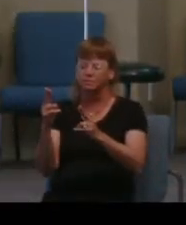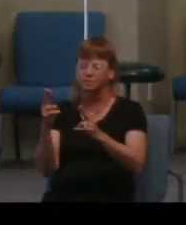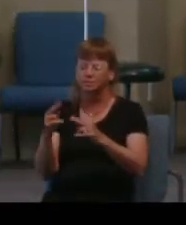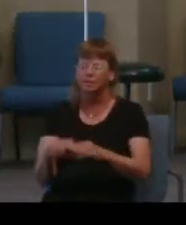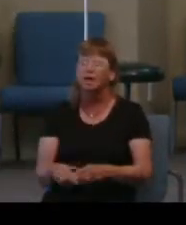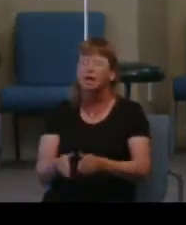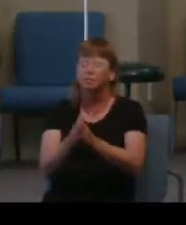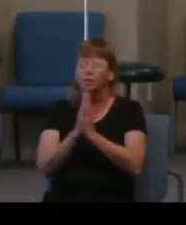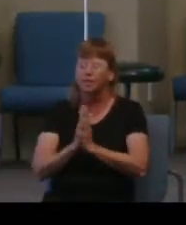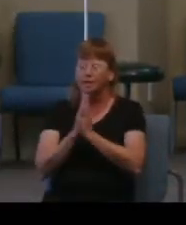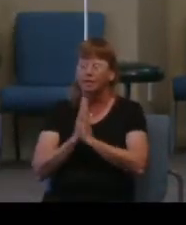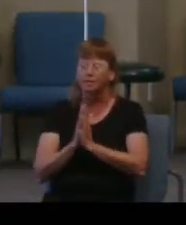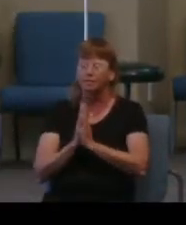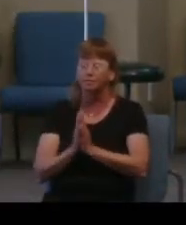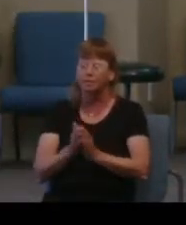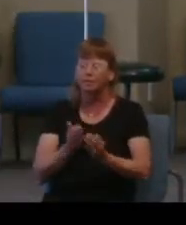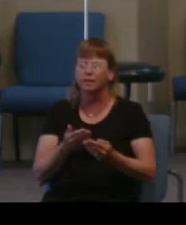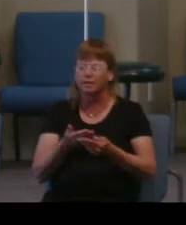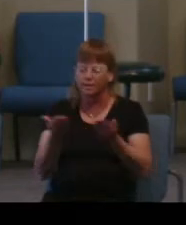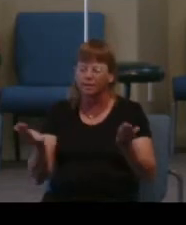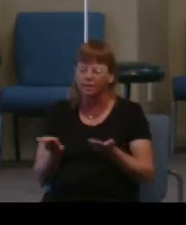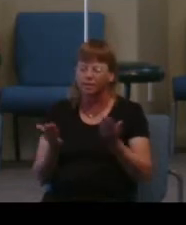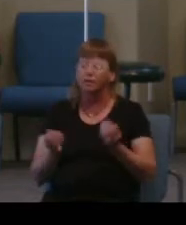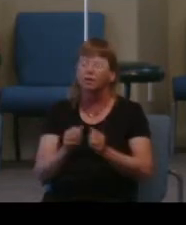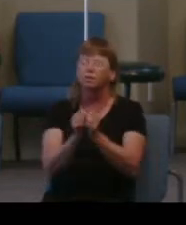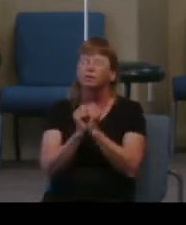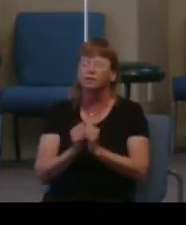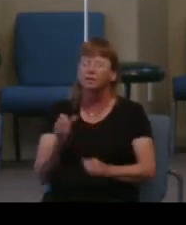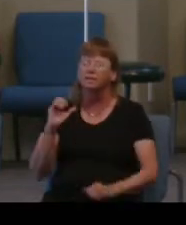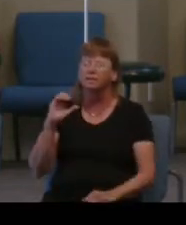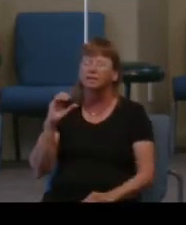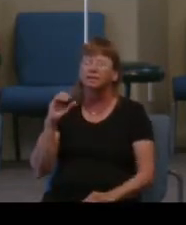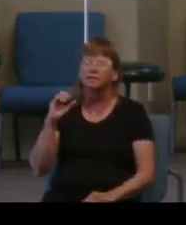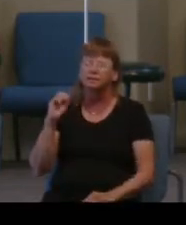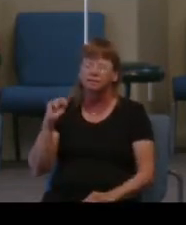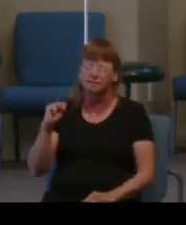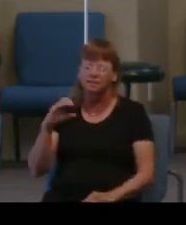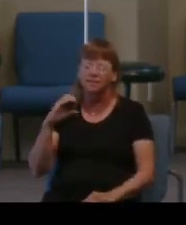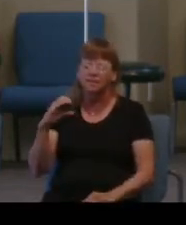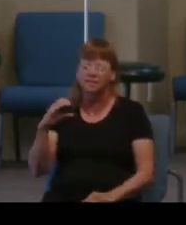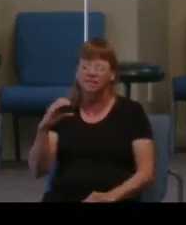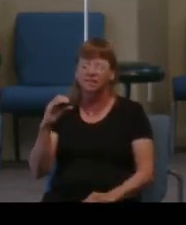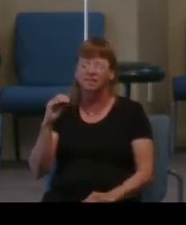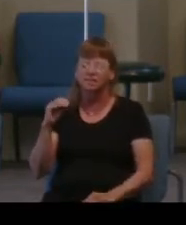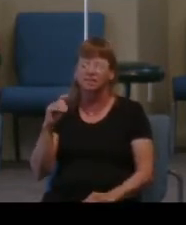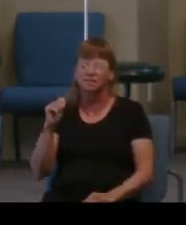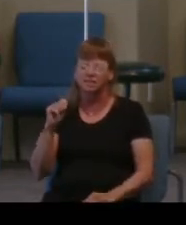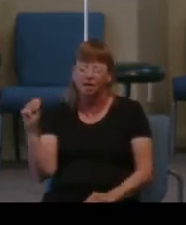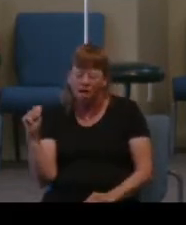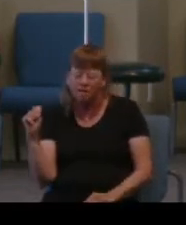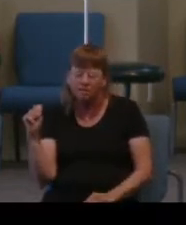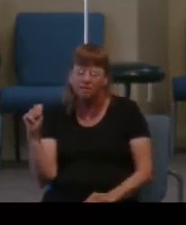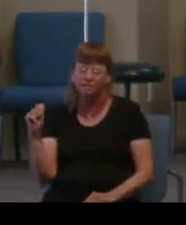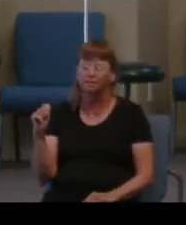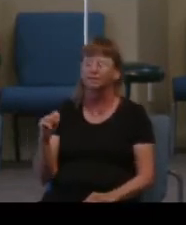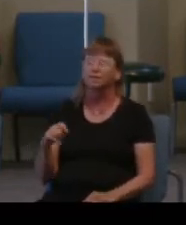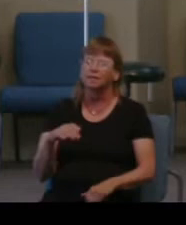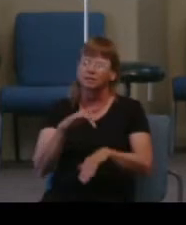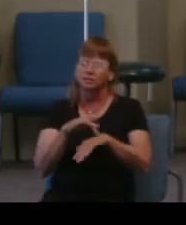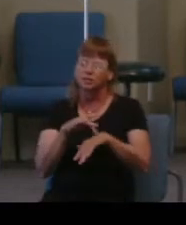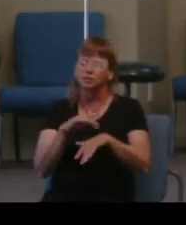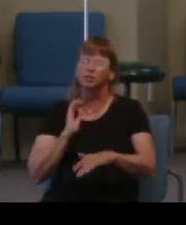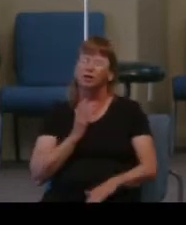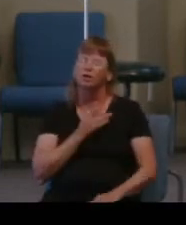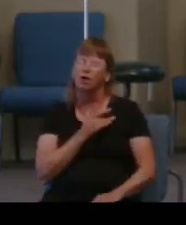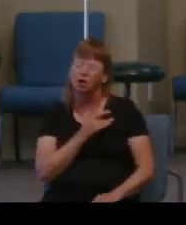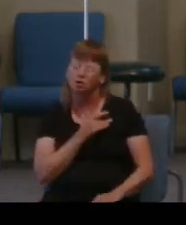with Scott as he brings the word to us this morning. Father, speak through him. Father, I pray that you would touch our hearts with the